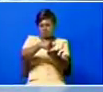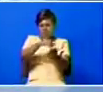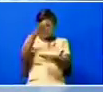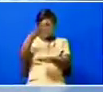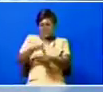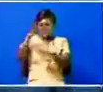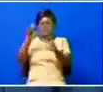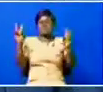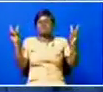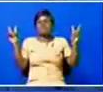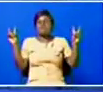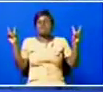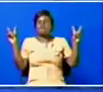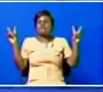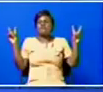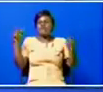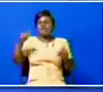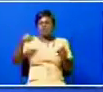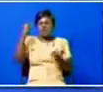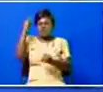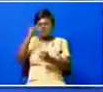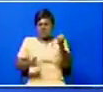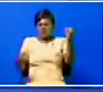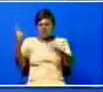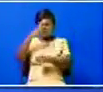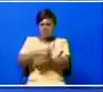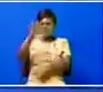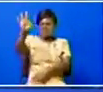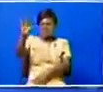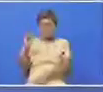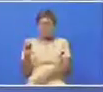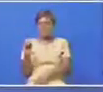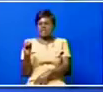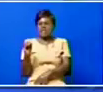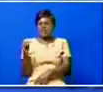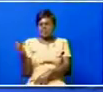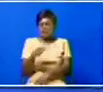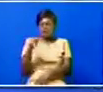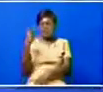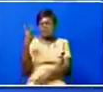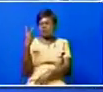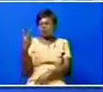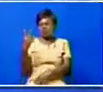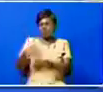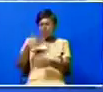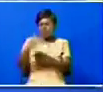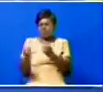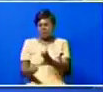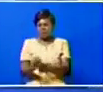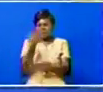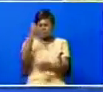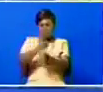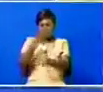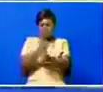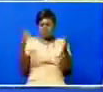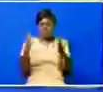issue. Today is our last day, that is. 2 months after it was set up, the Task Force on